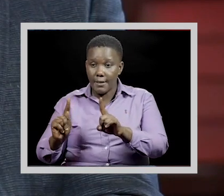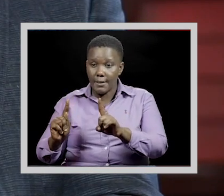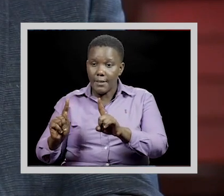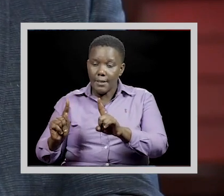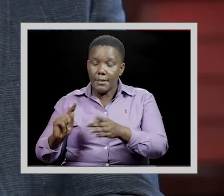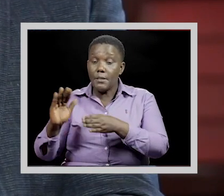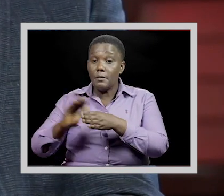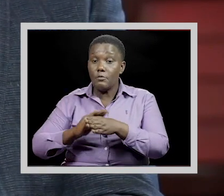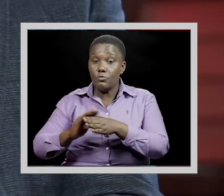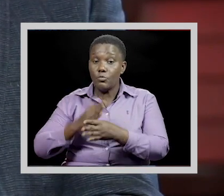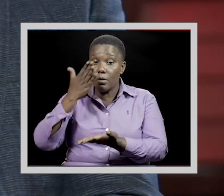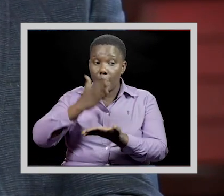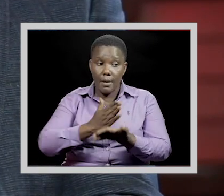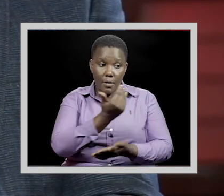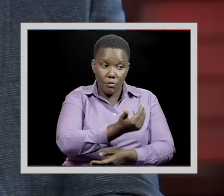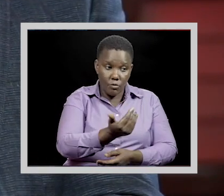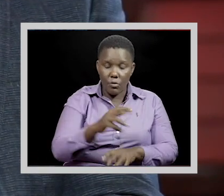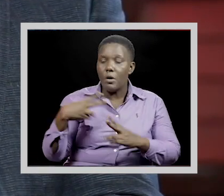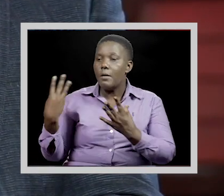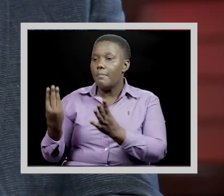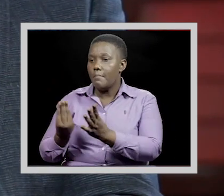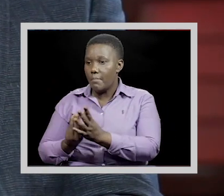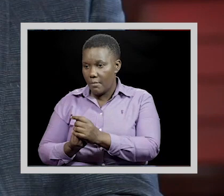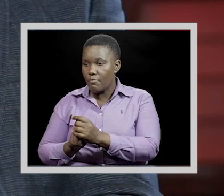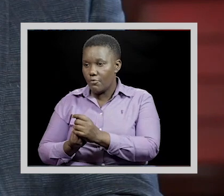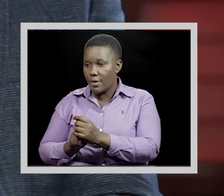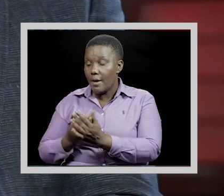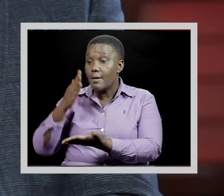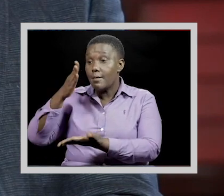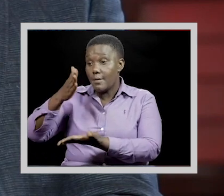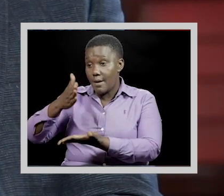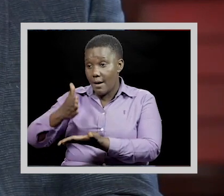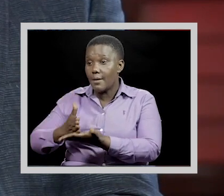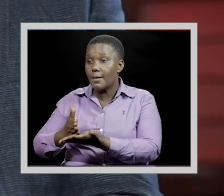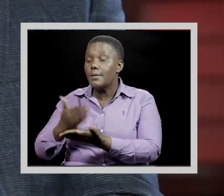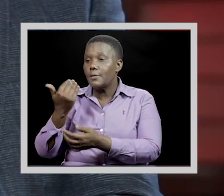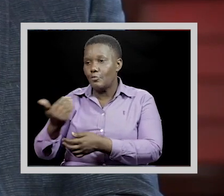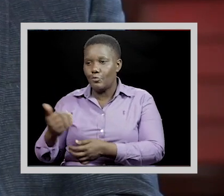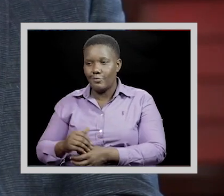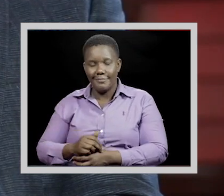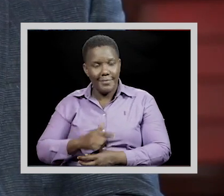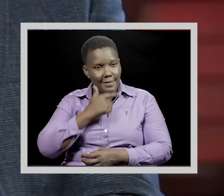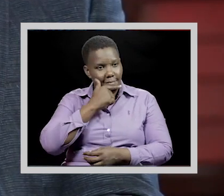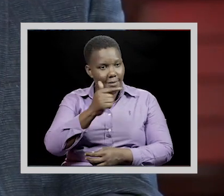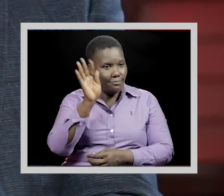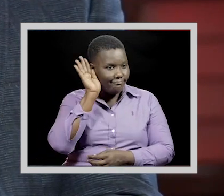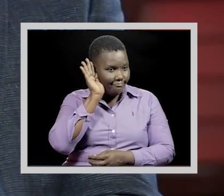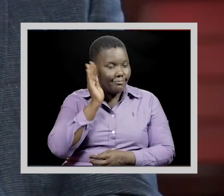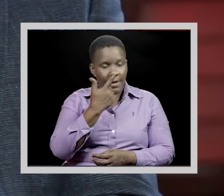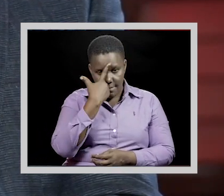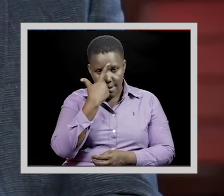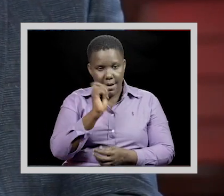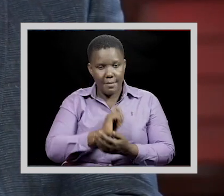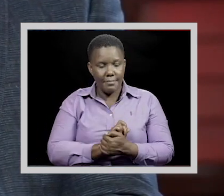to child rights and juvenile justice in general. Thank you for